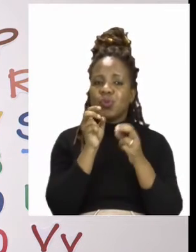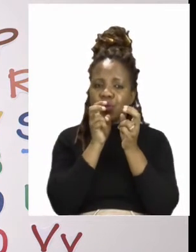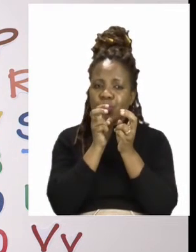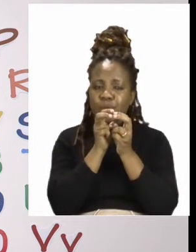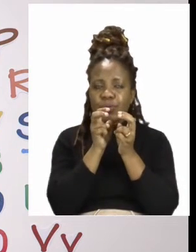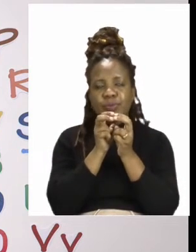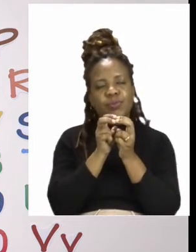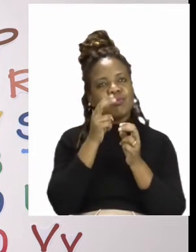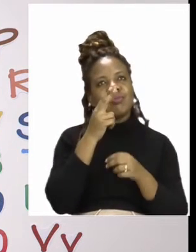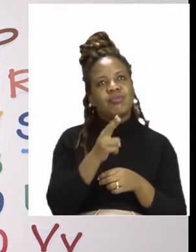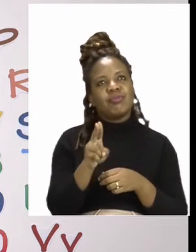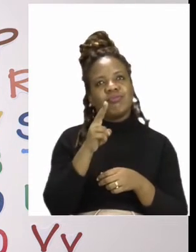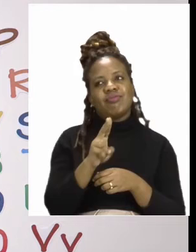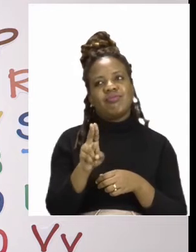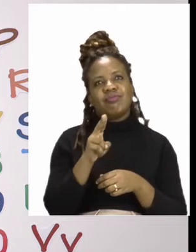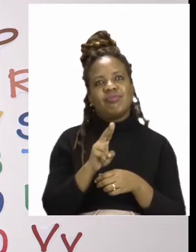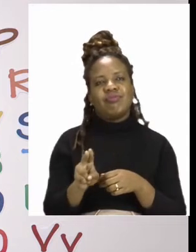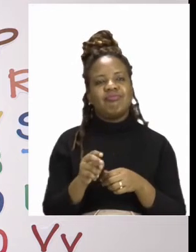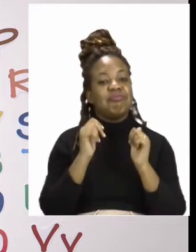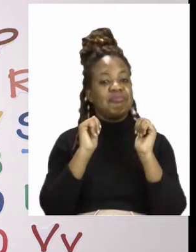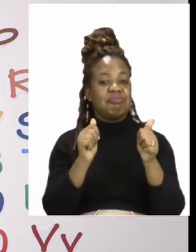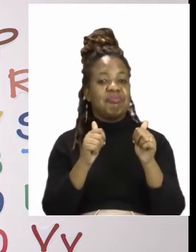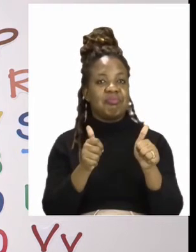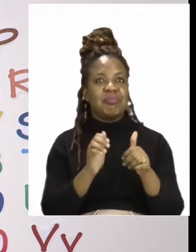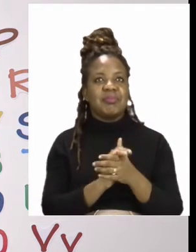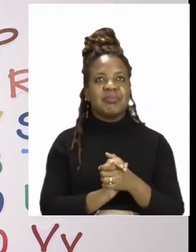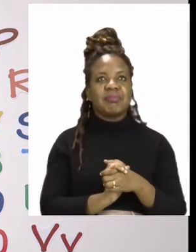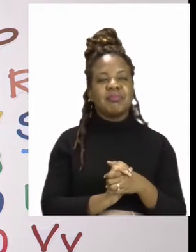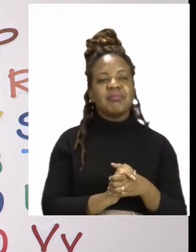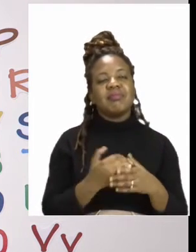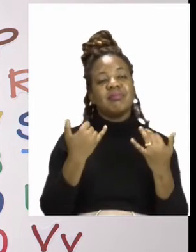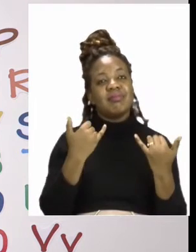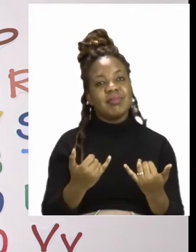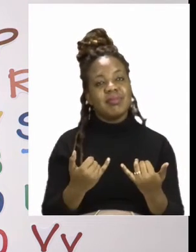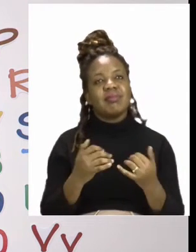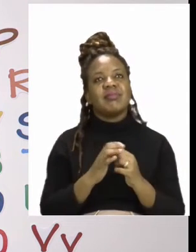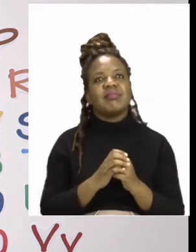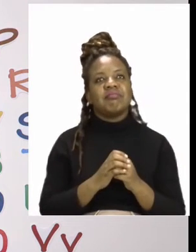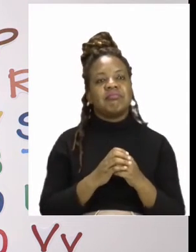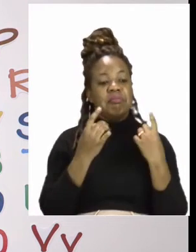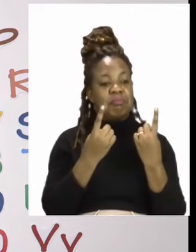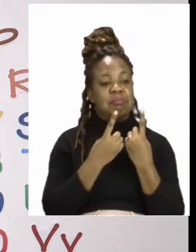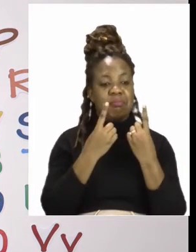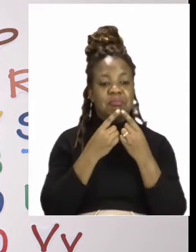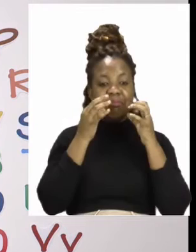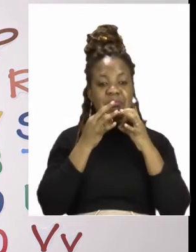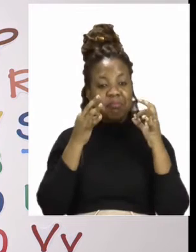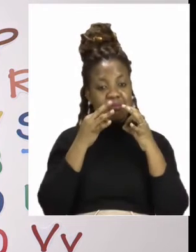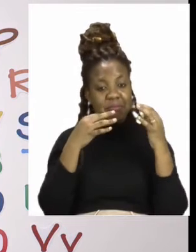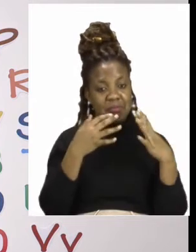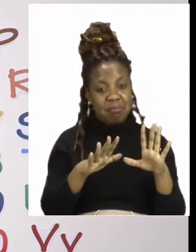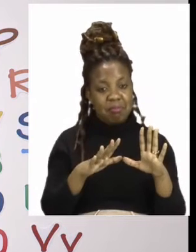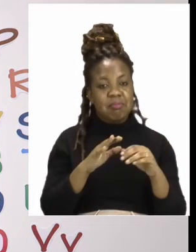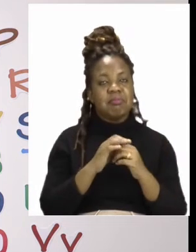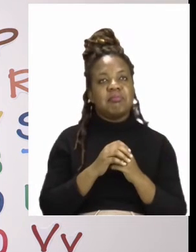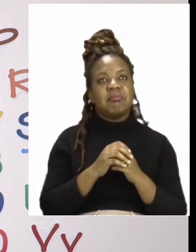no. Well done, everyone. So now that we are done with that one, you can now fill